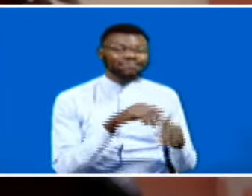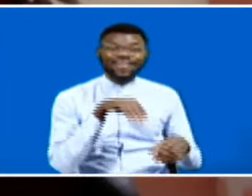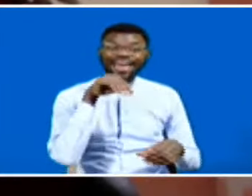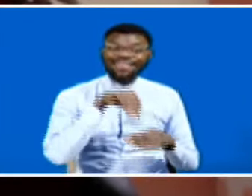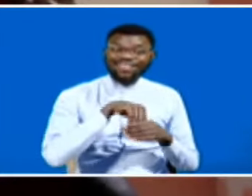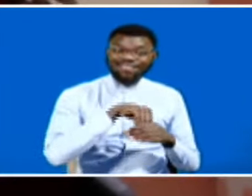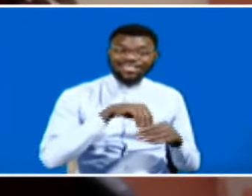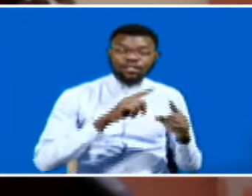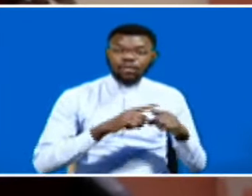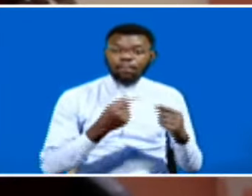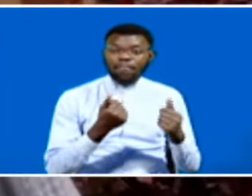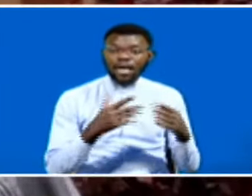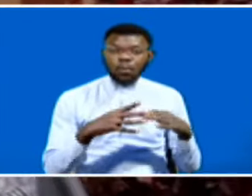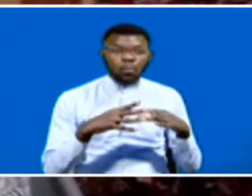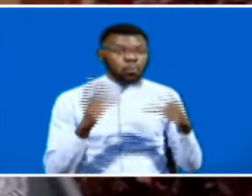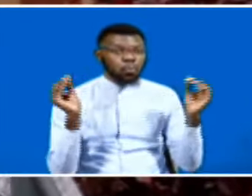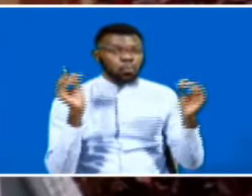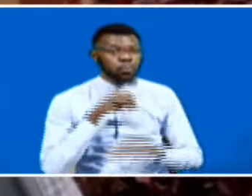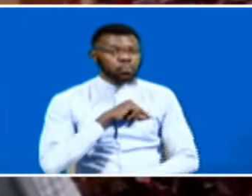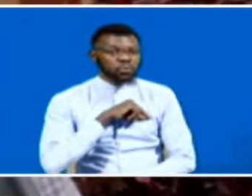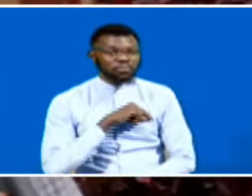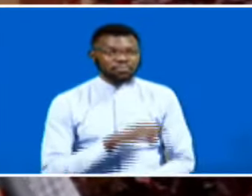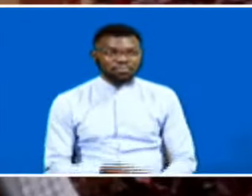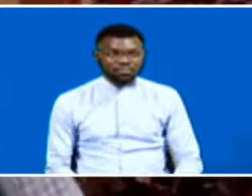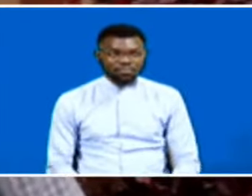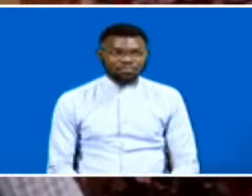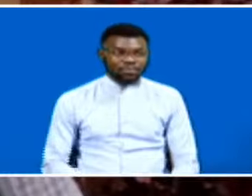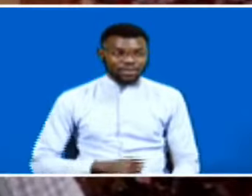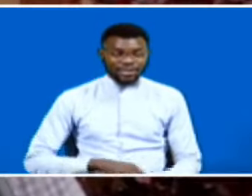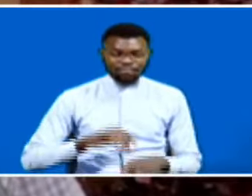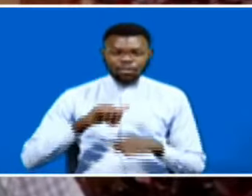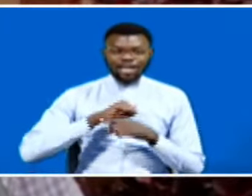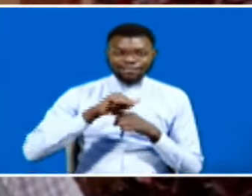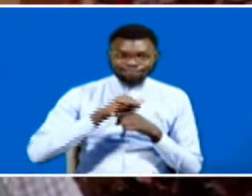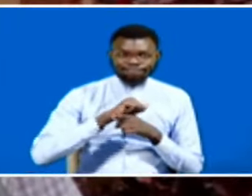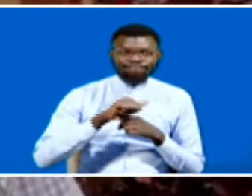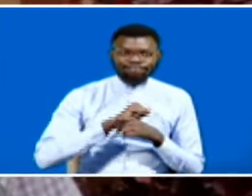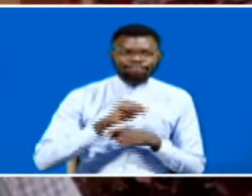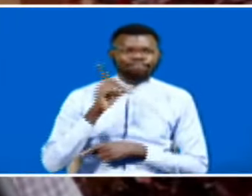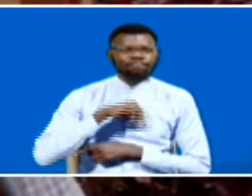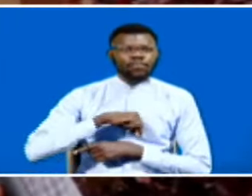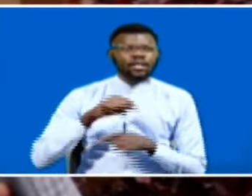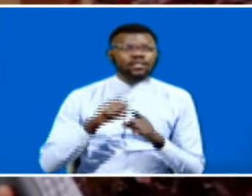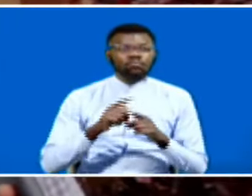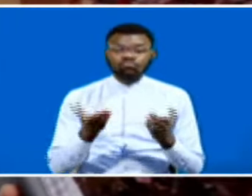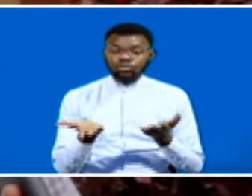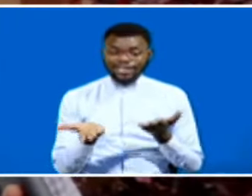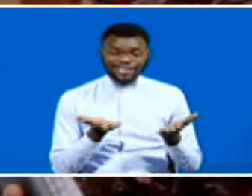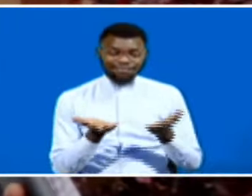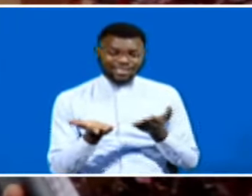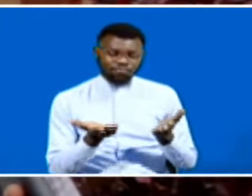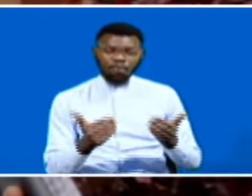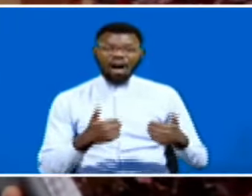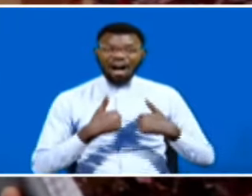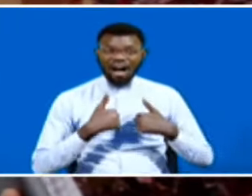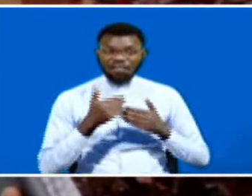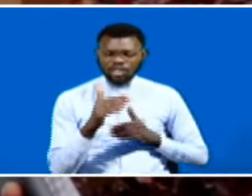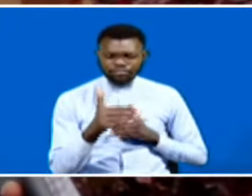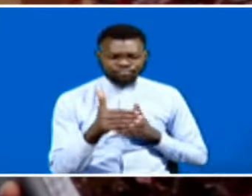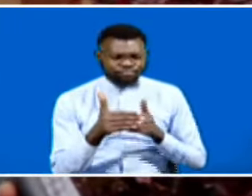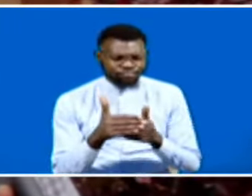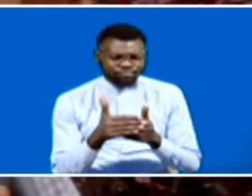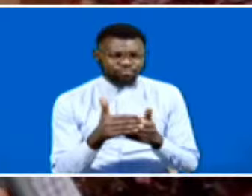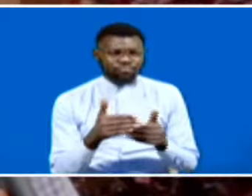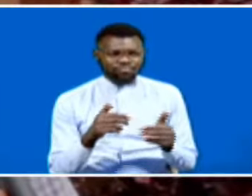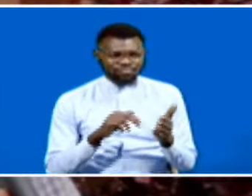baadaye wakapotea na hela zetu. And this training now is done and the services are brought closer, I